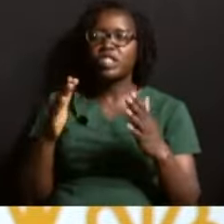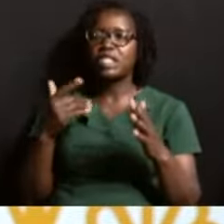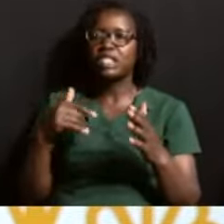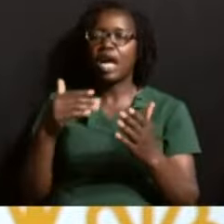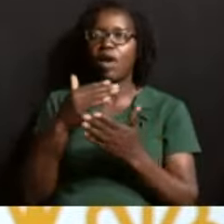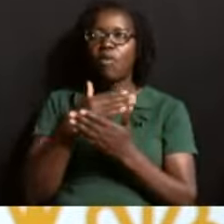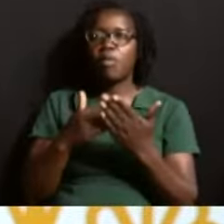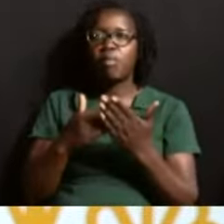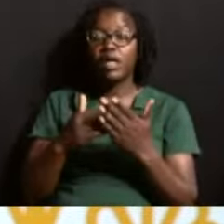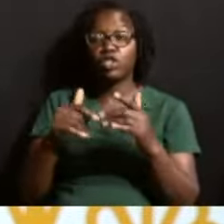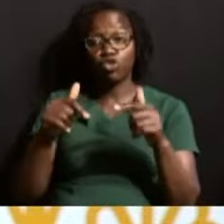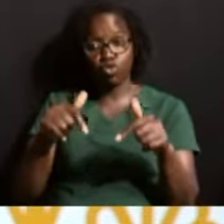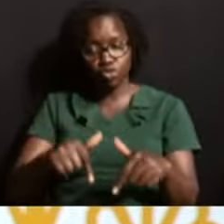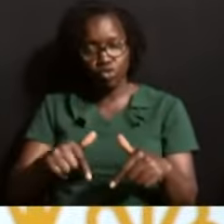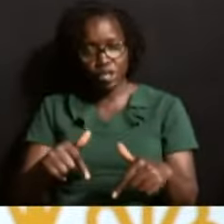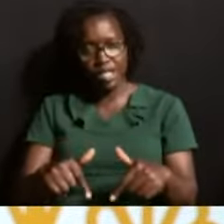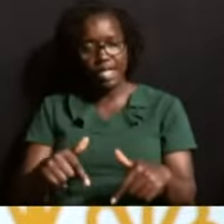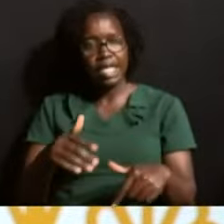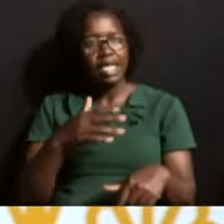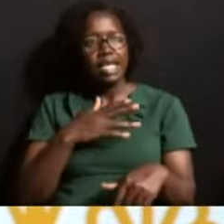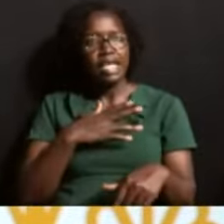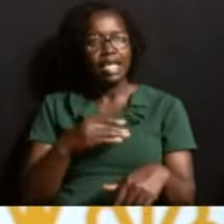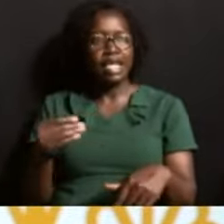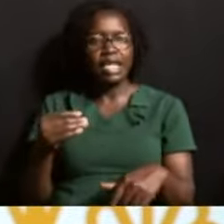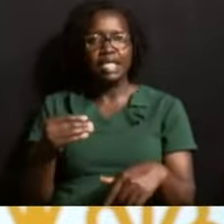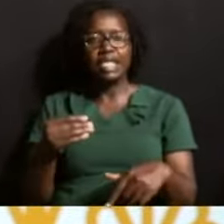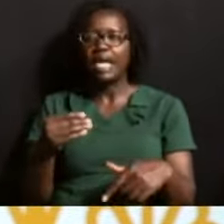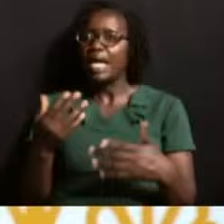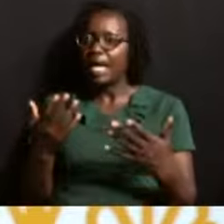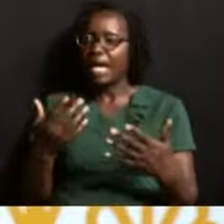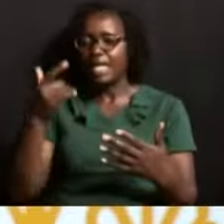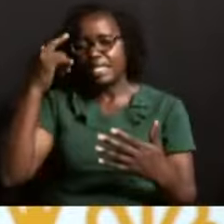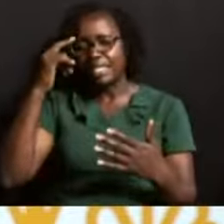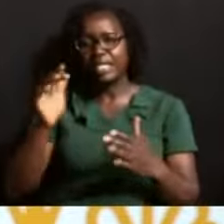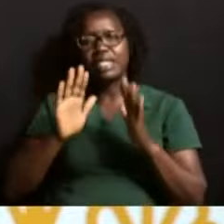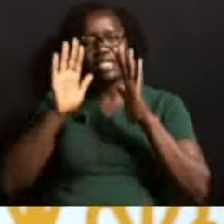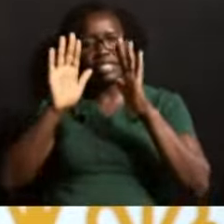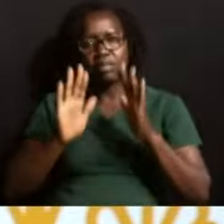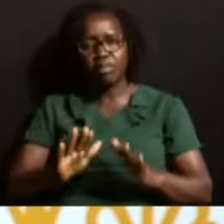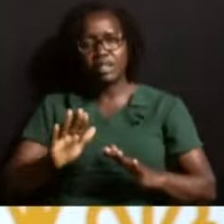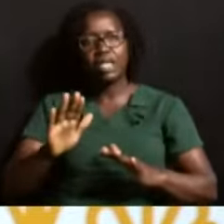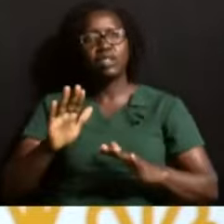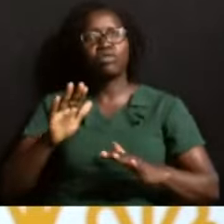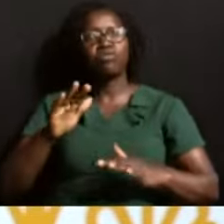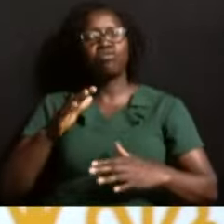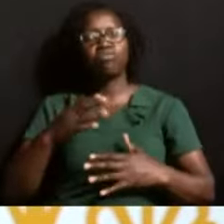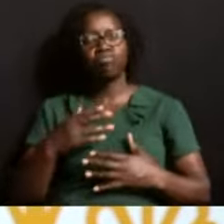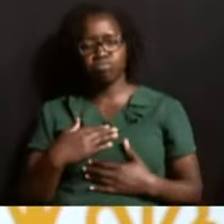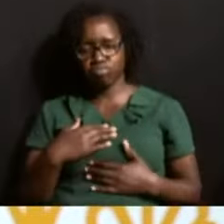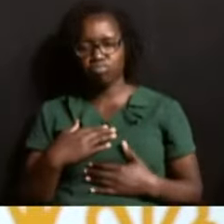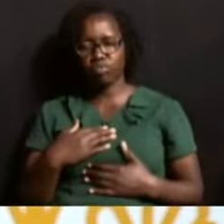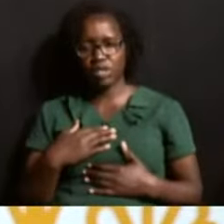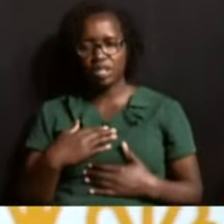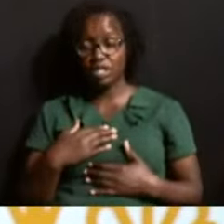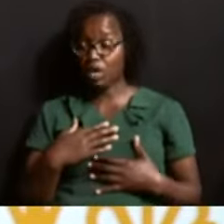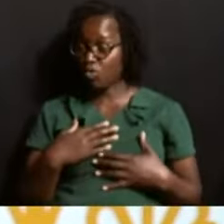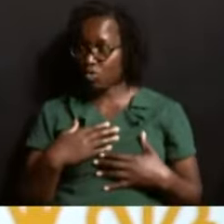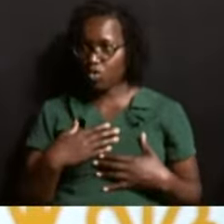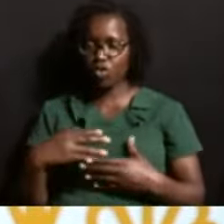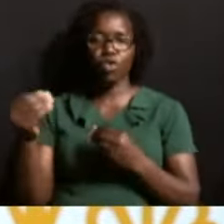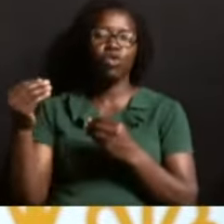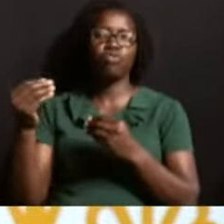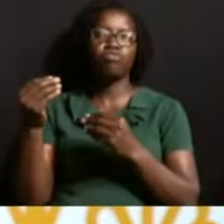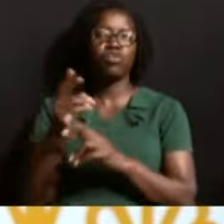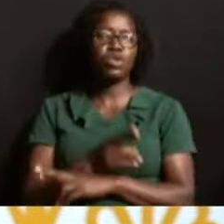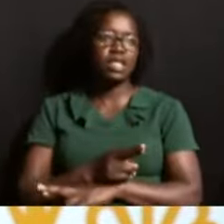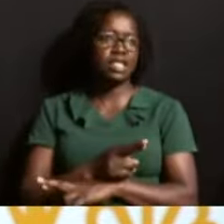this particular day, and I think it is important that we all retire. We all go to